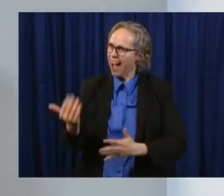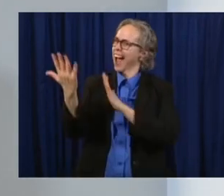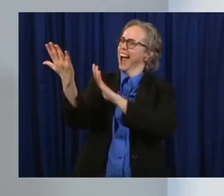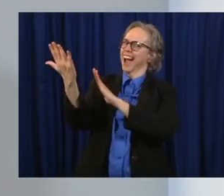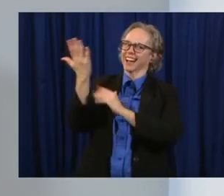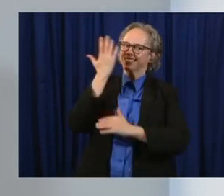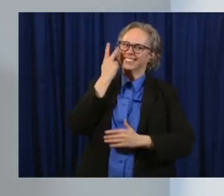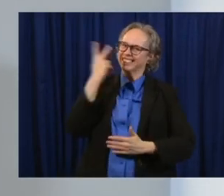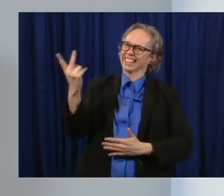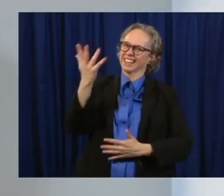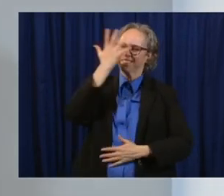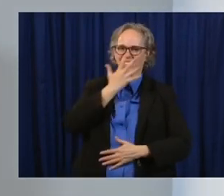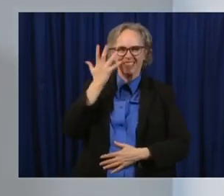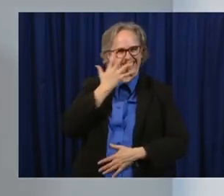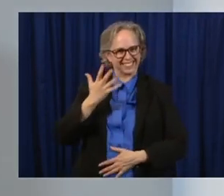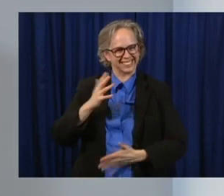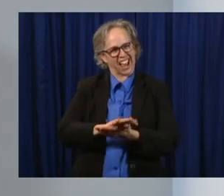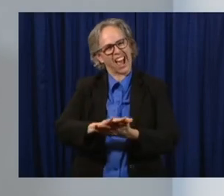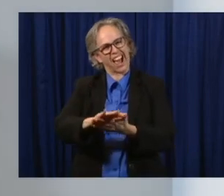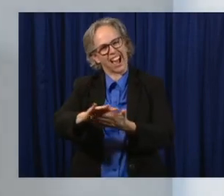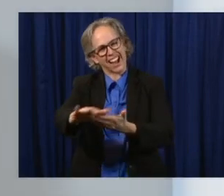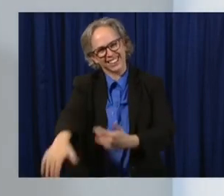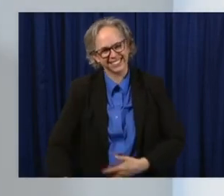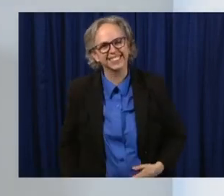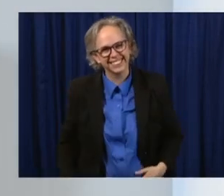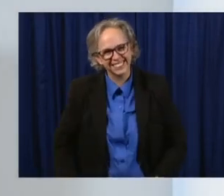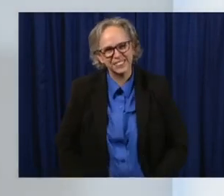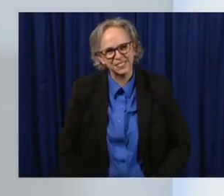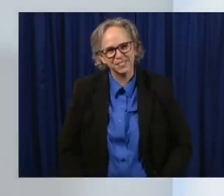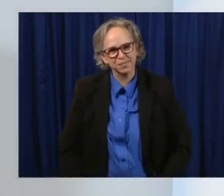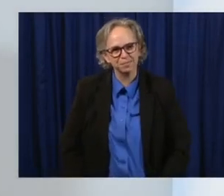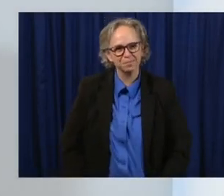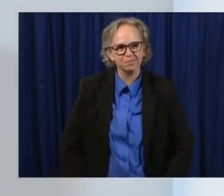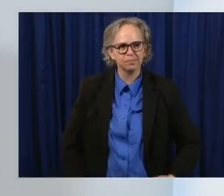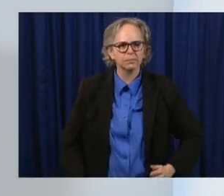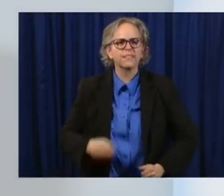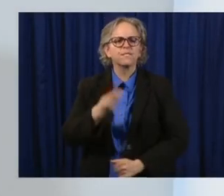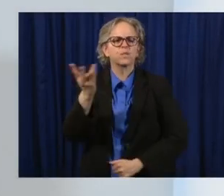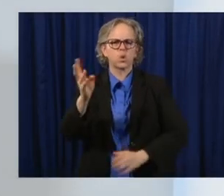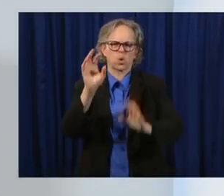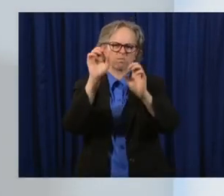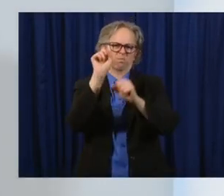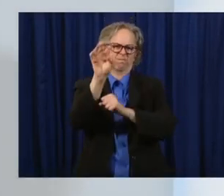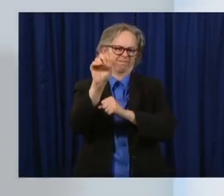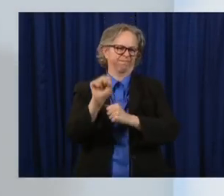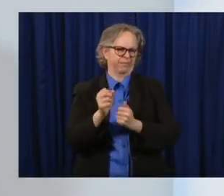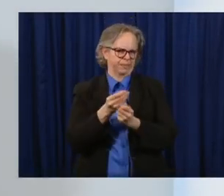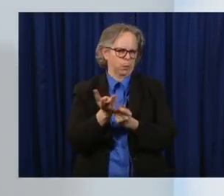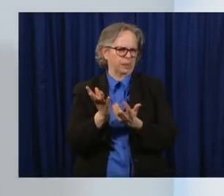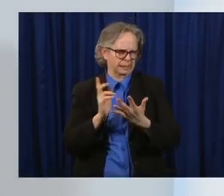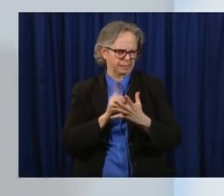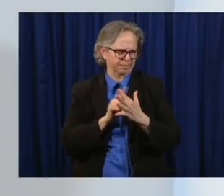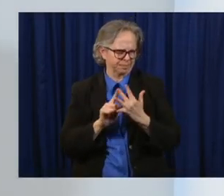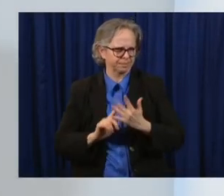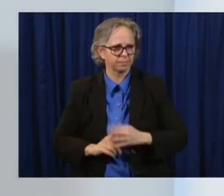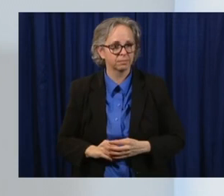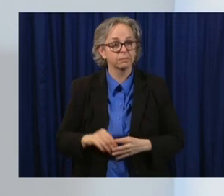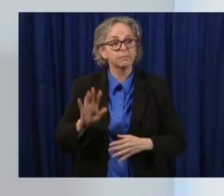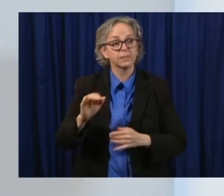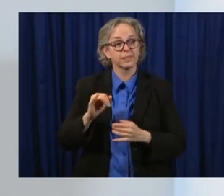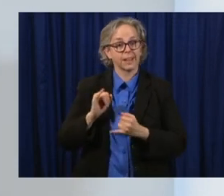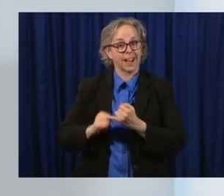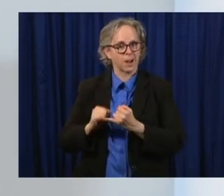him, which is great. I have just a couple items to cover, and then at the end we'll have a